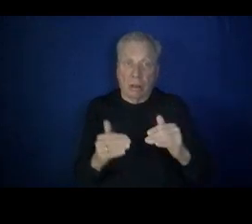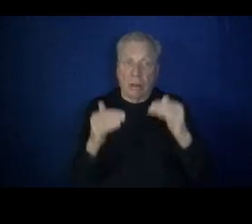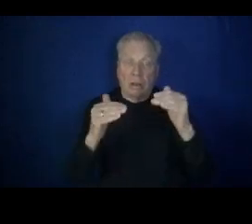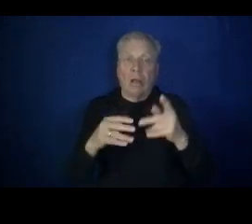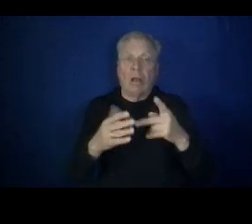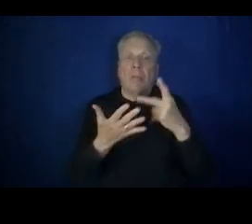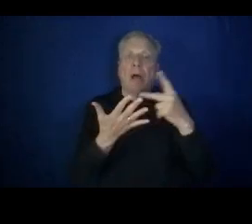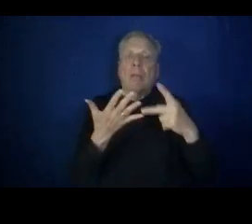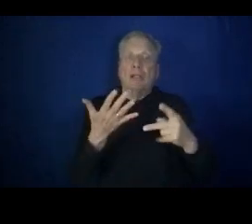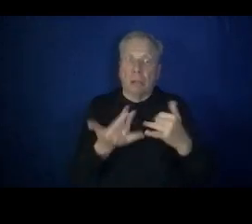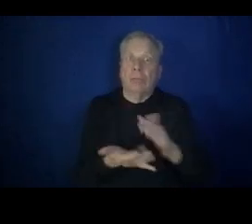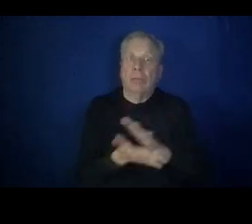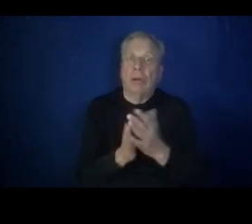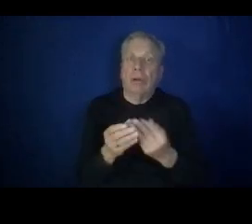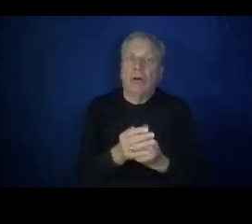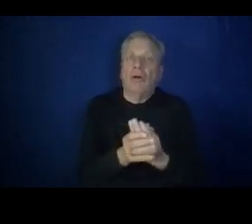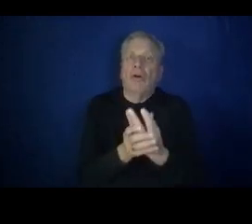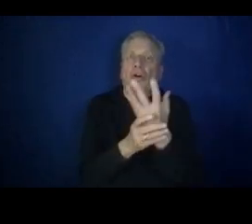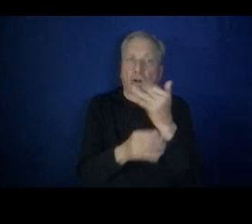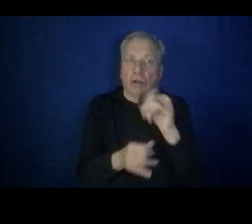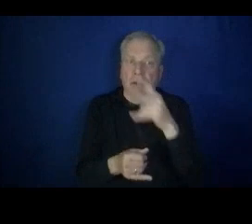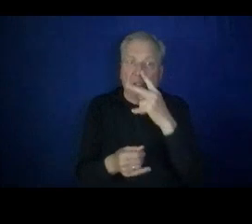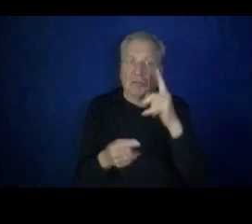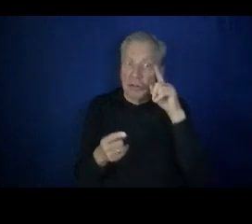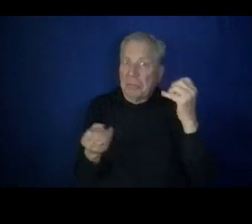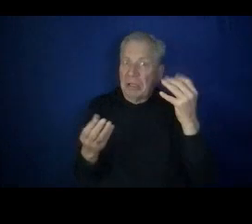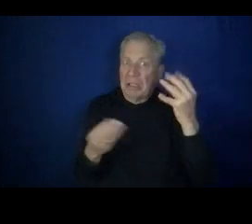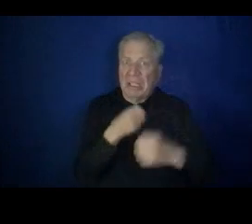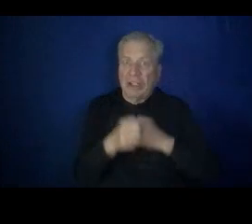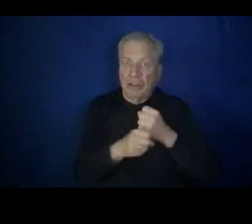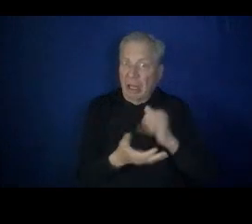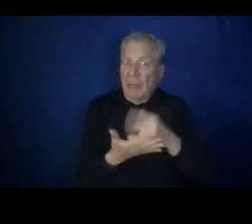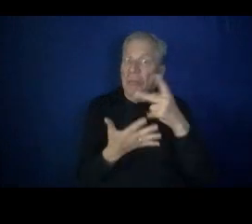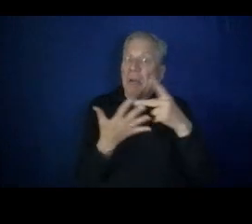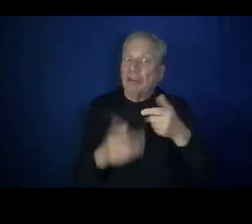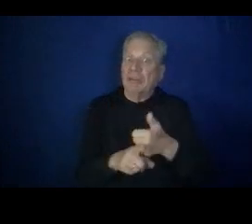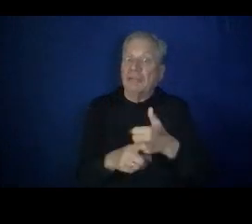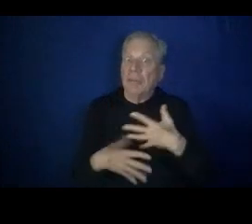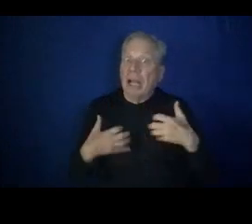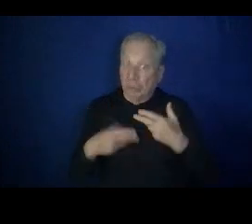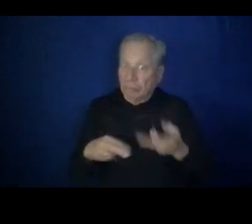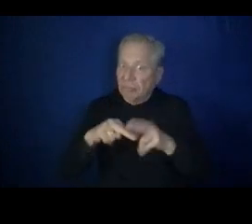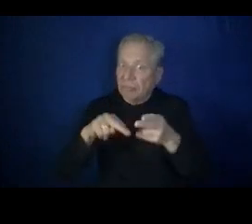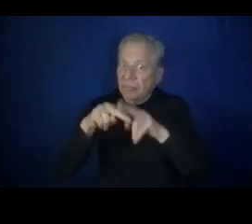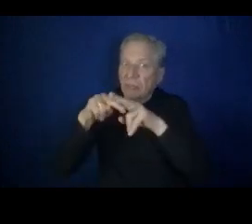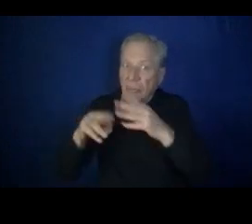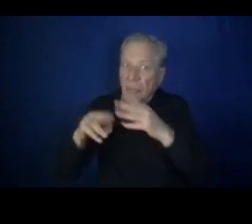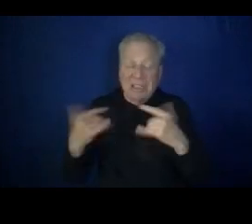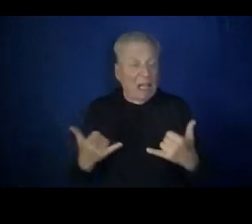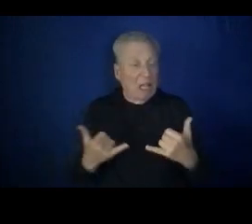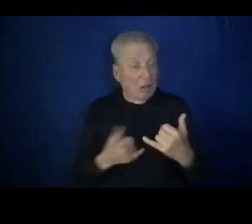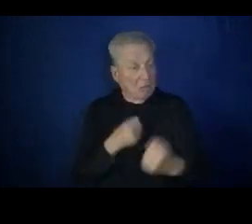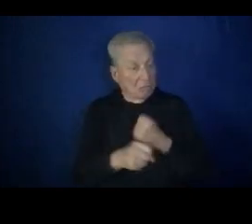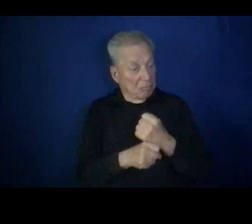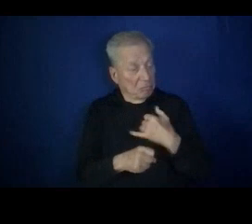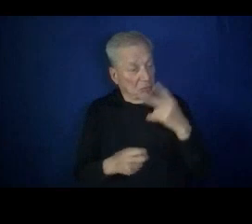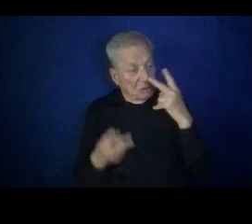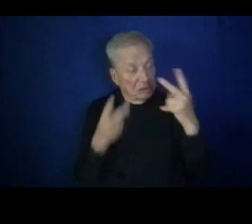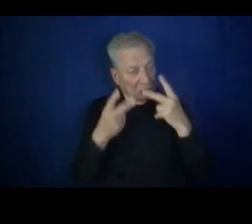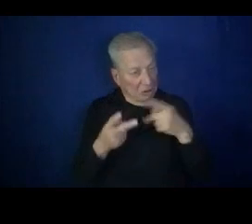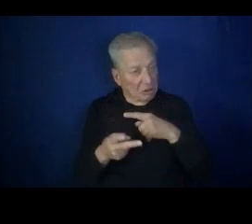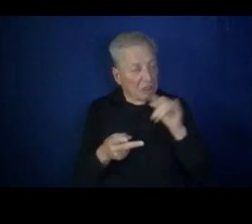is growing. And so you can see for a lot of years, again, population was growing. And now we periodically get a year or two where our